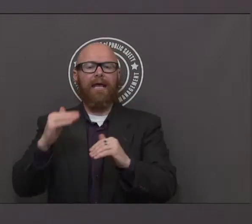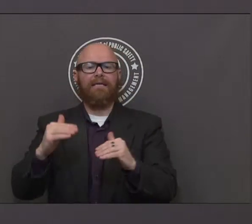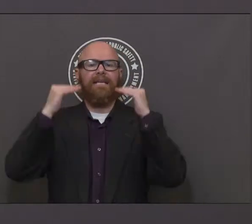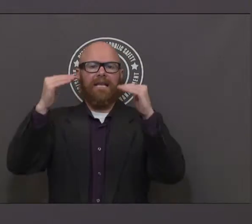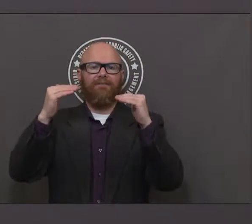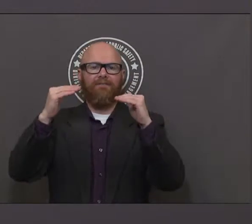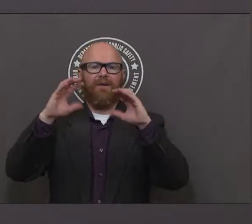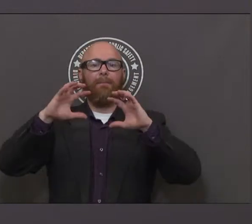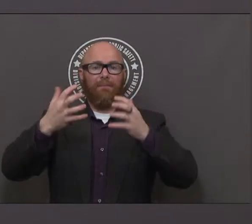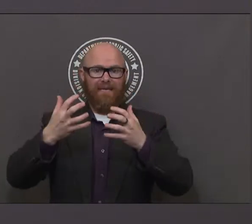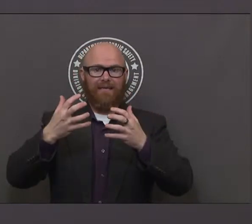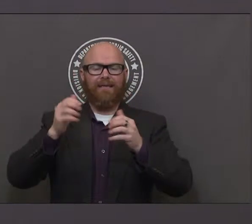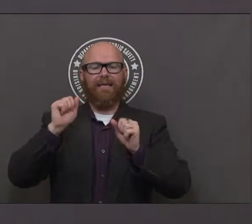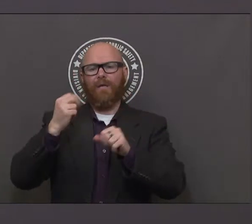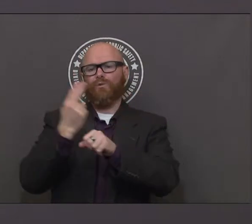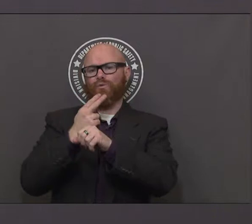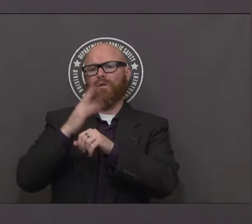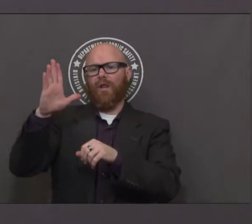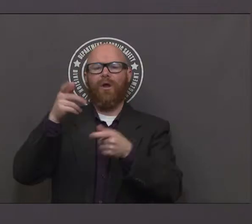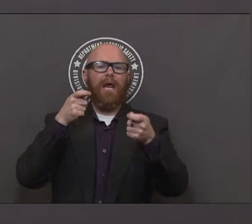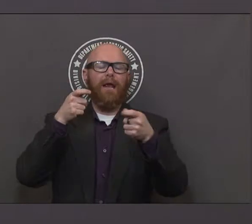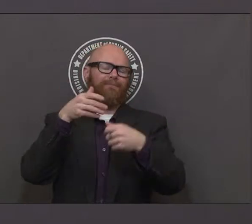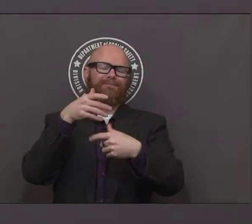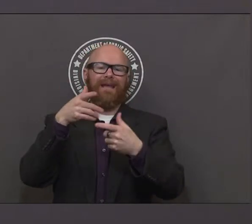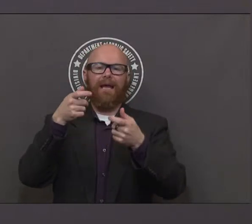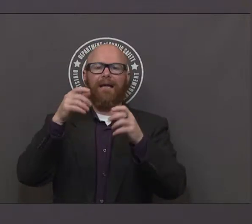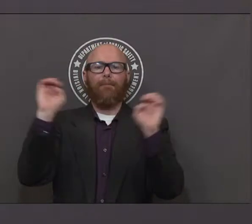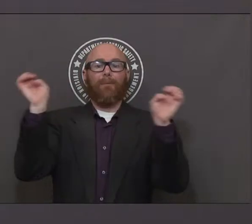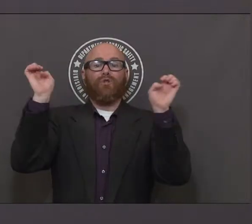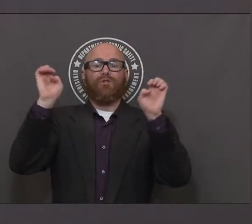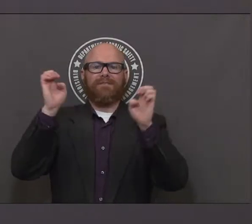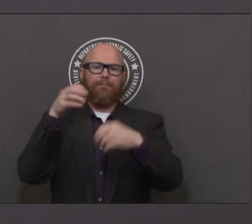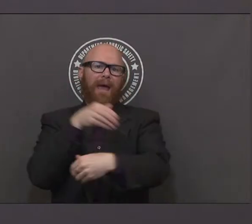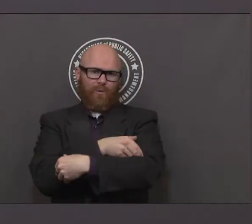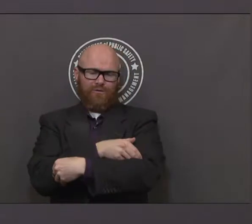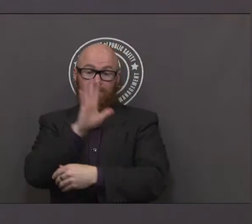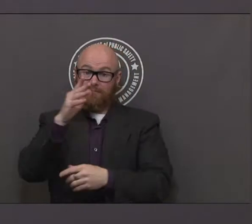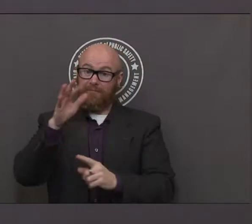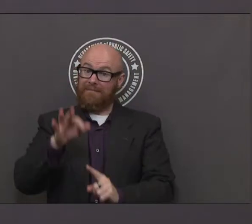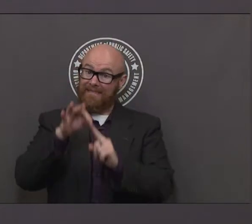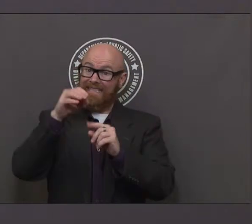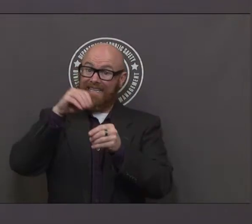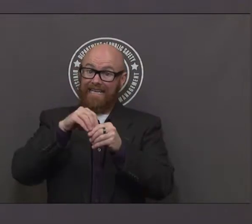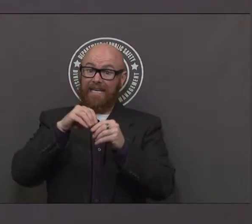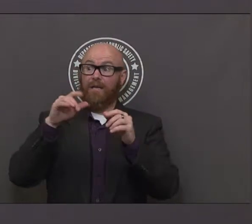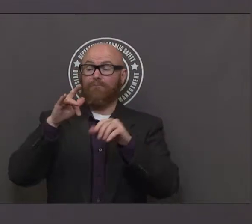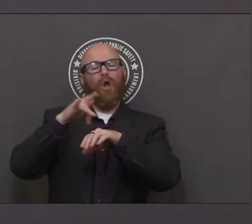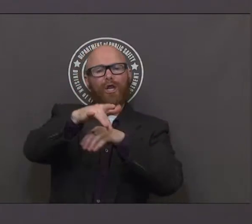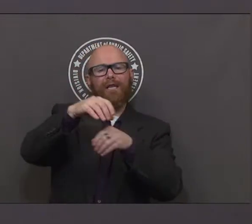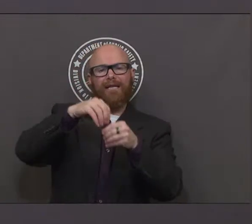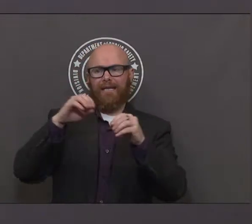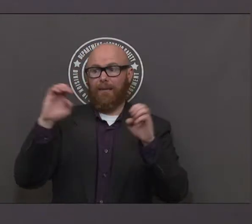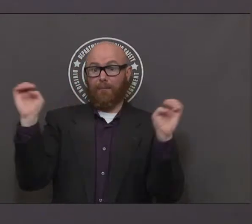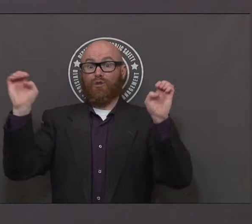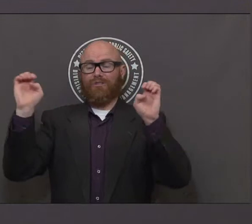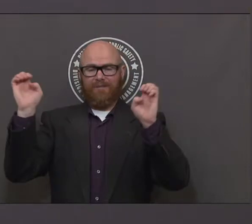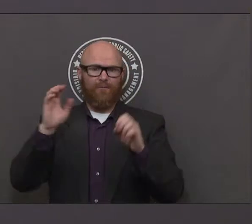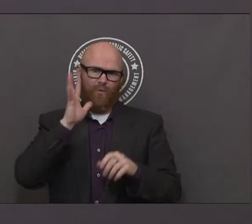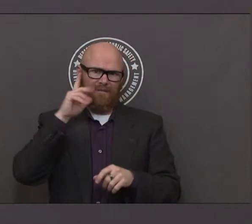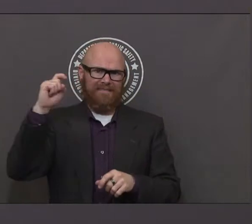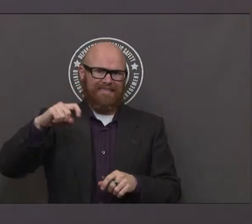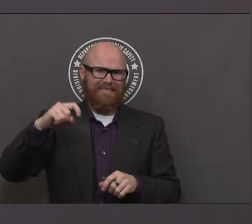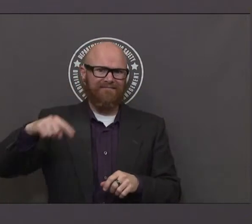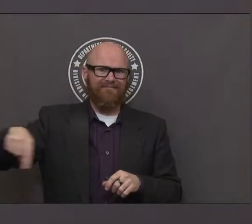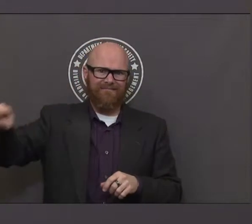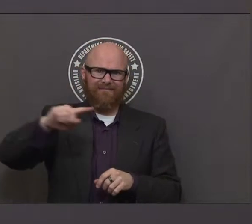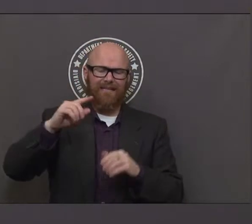can use those emergency powers for procurement. Certainly in an emergency and early in an emergency, it will always